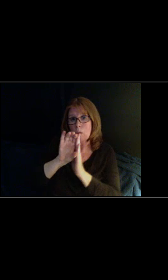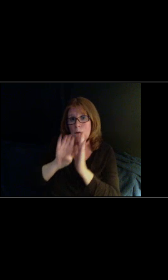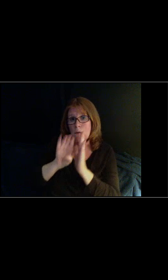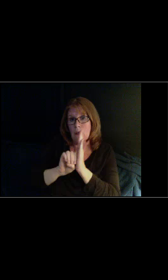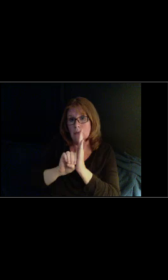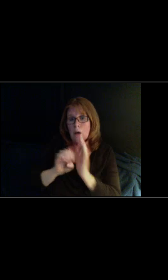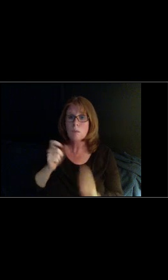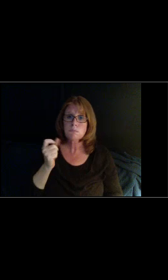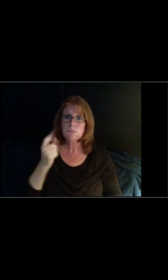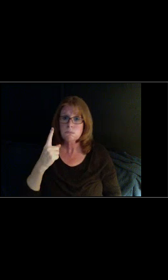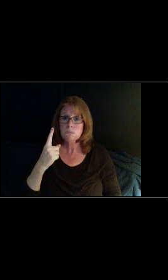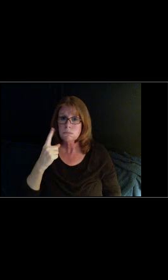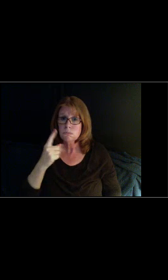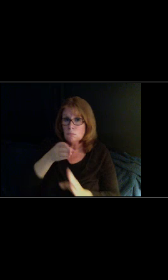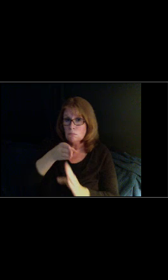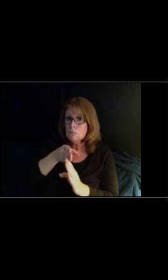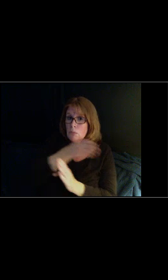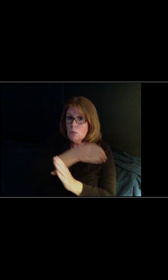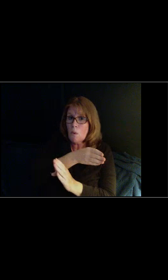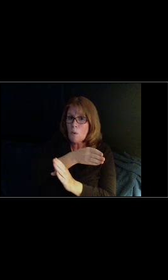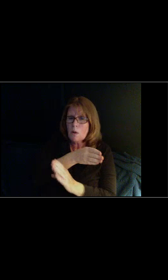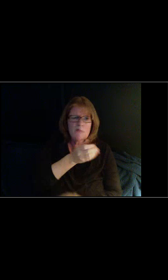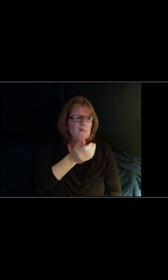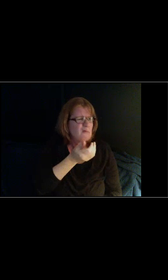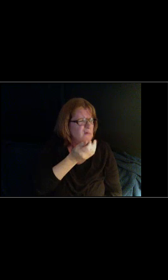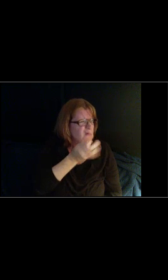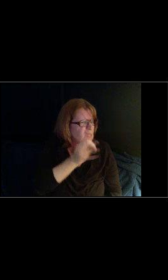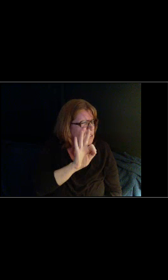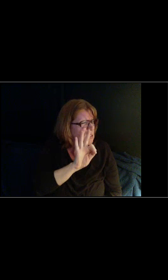RAD in 1979,